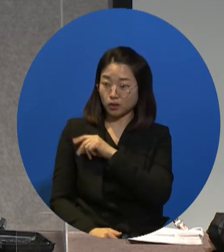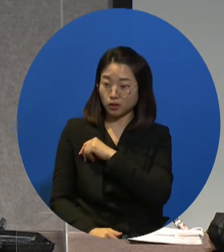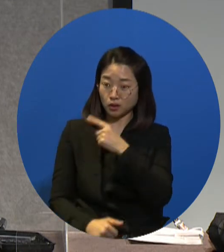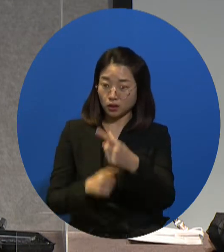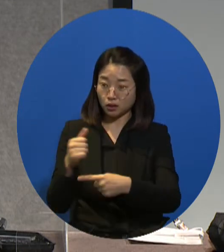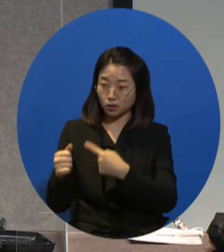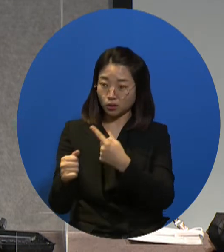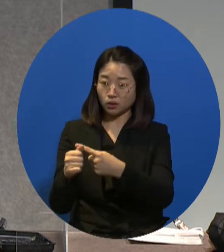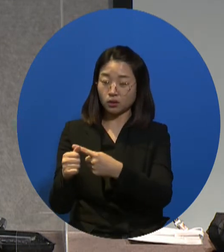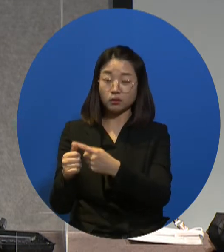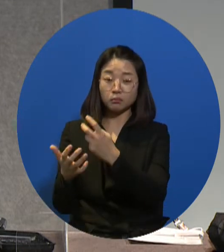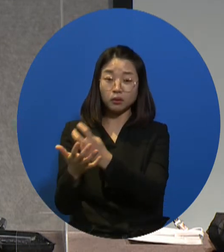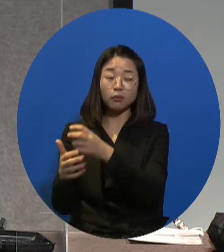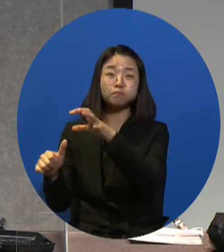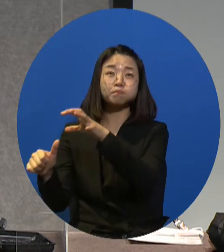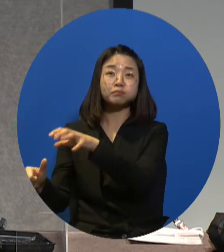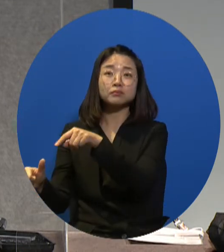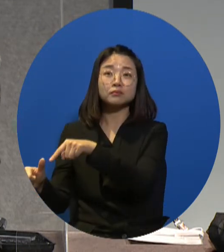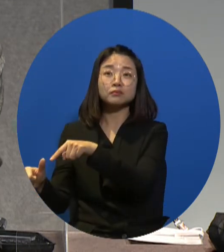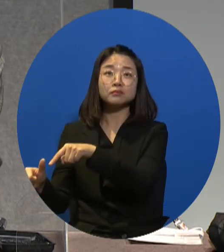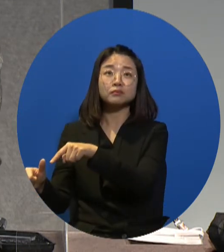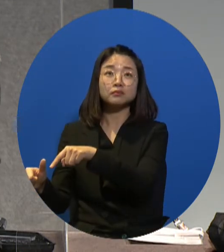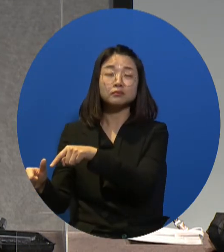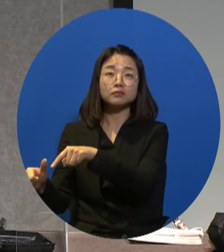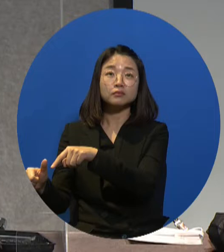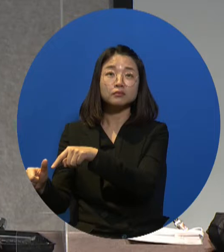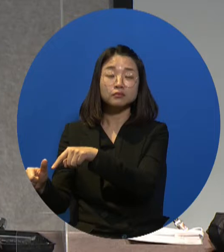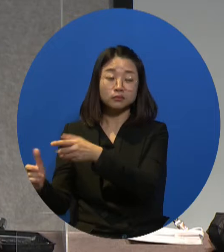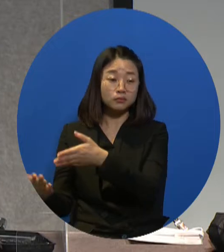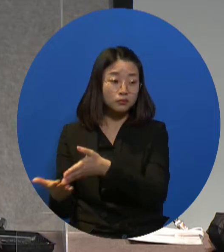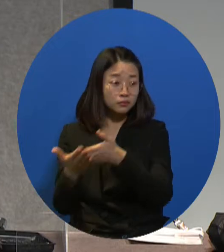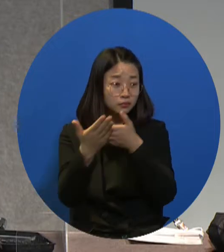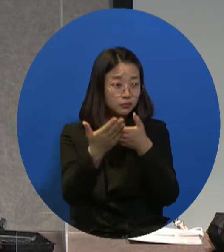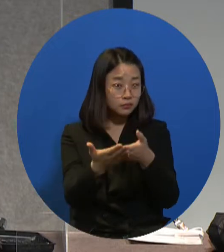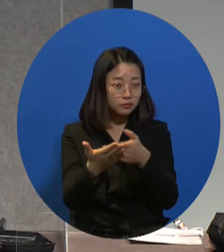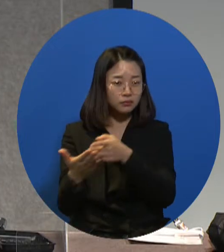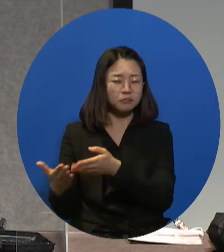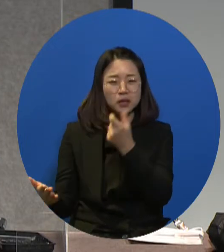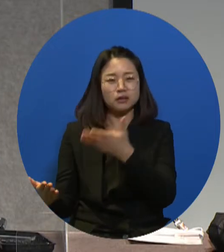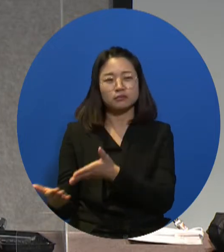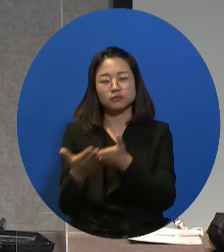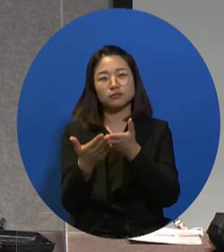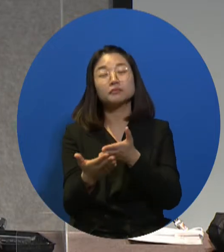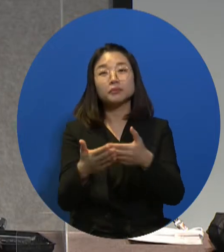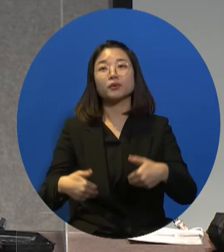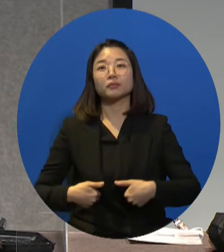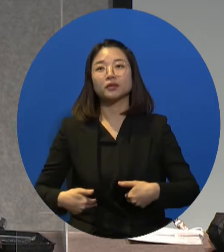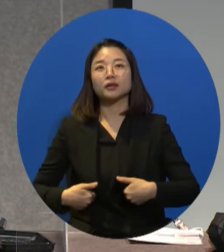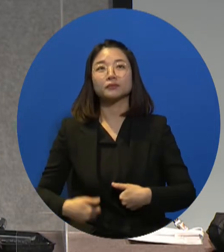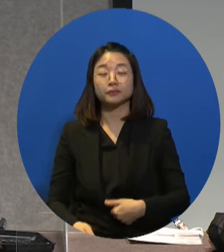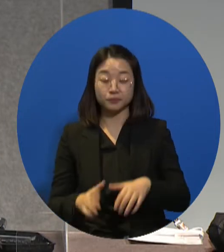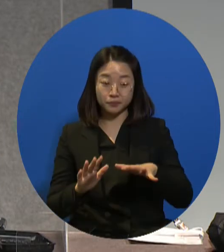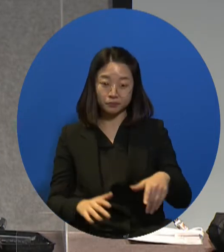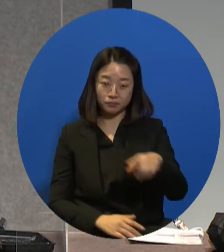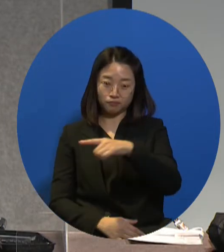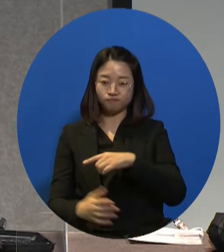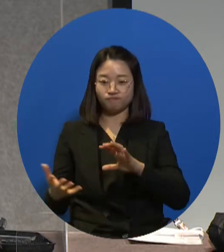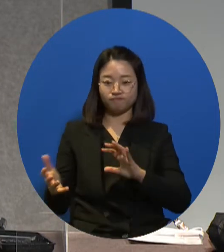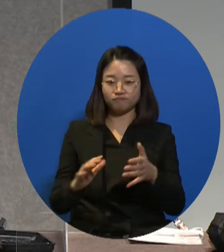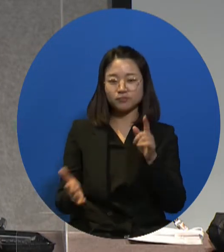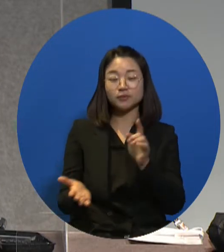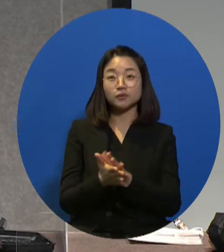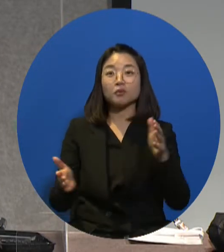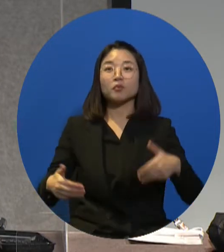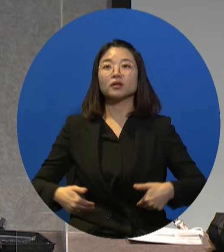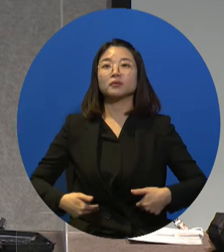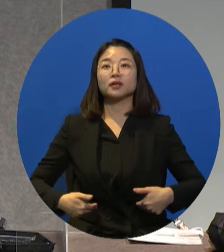but the National Assembly has postponed the ratification of the optional protocol by a year. So we need more